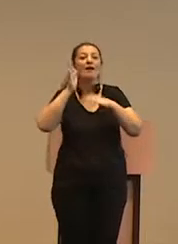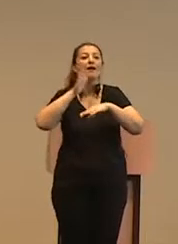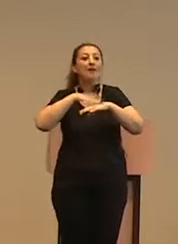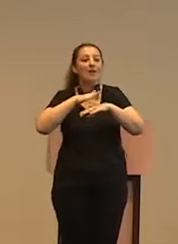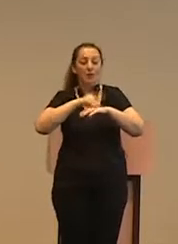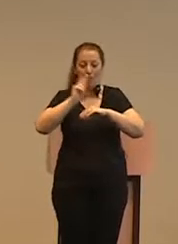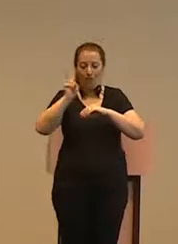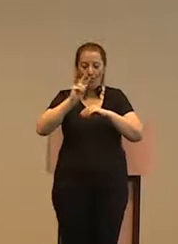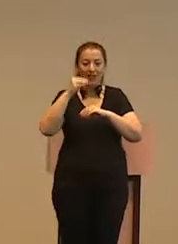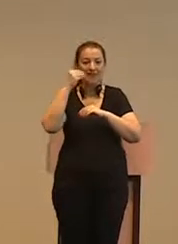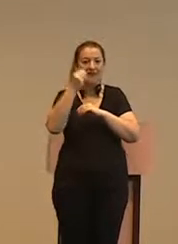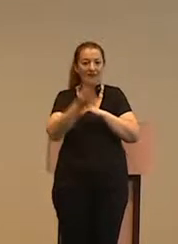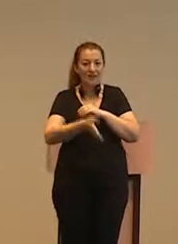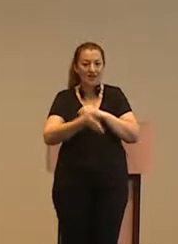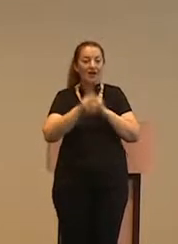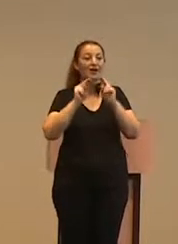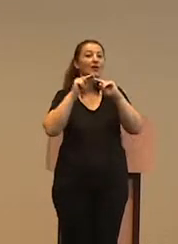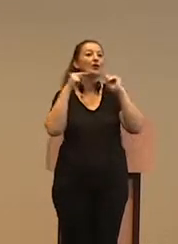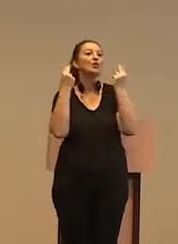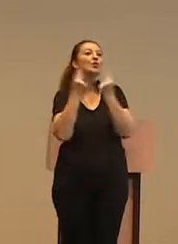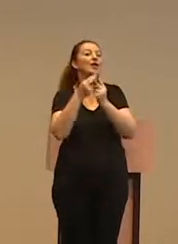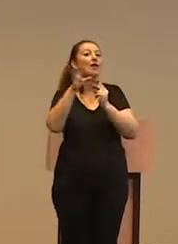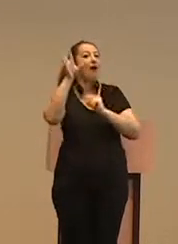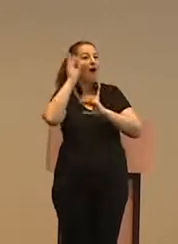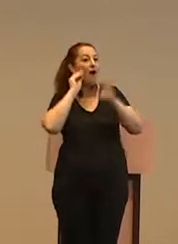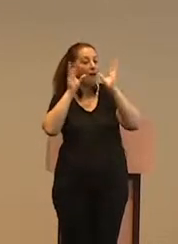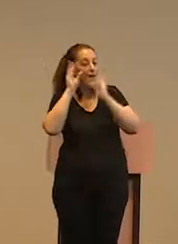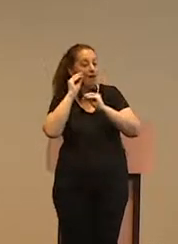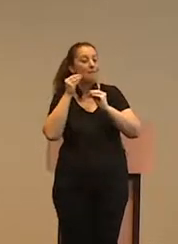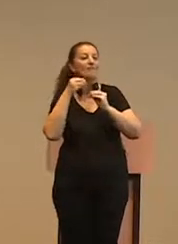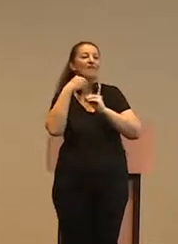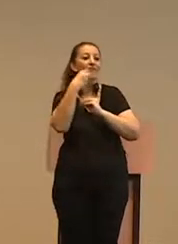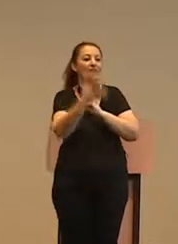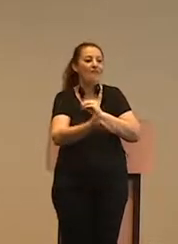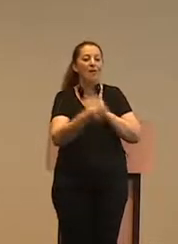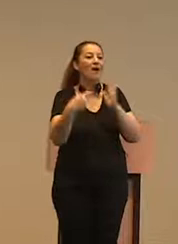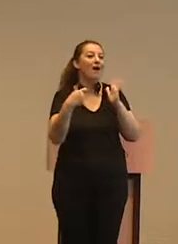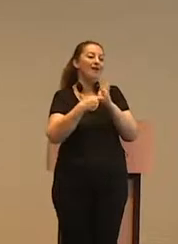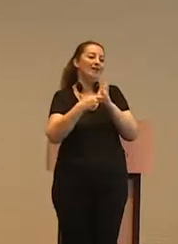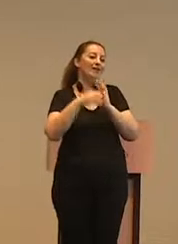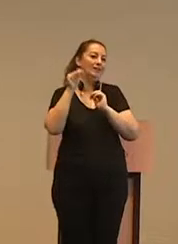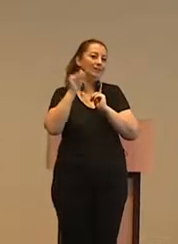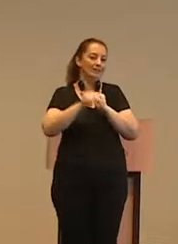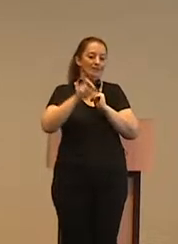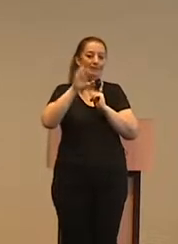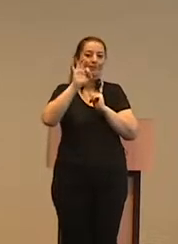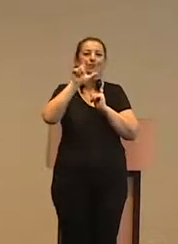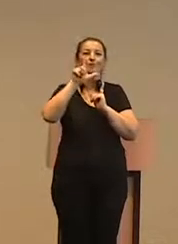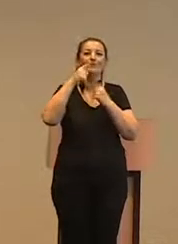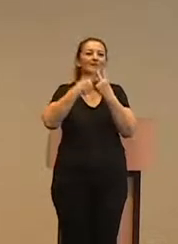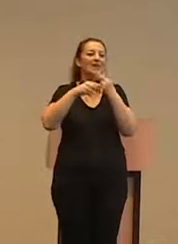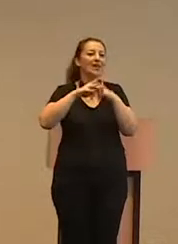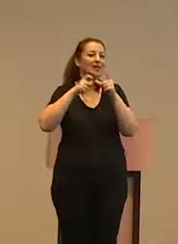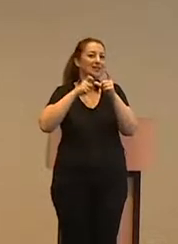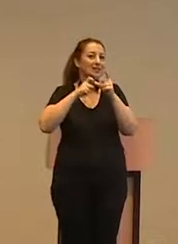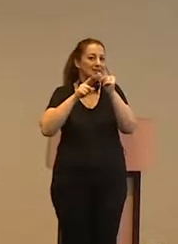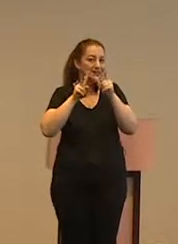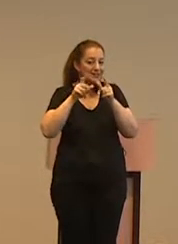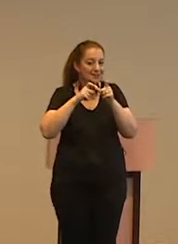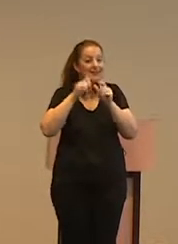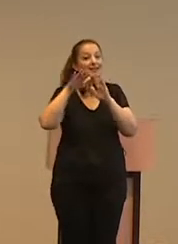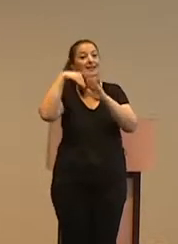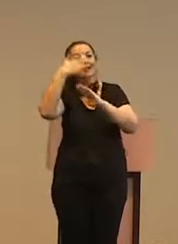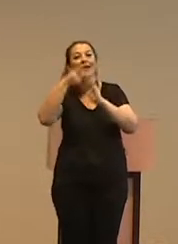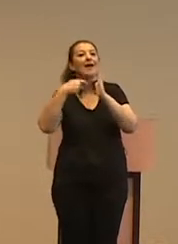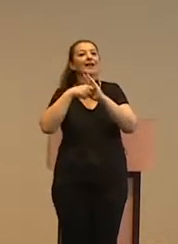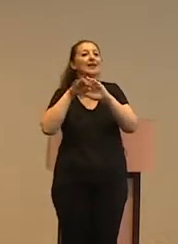world this is what he uses to understanding the world after a practice then we